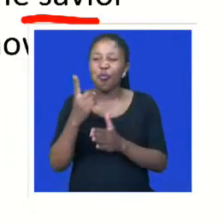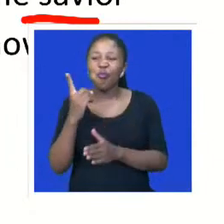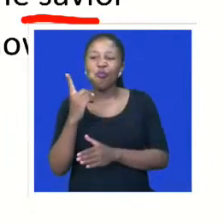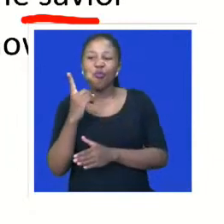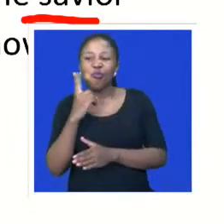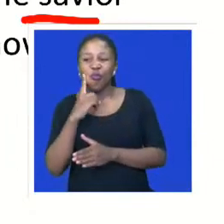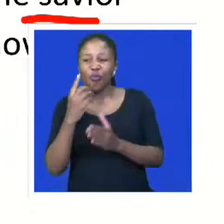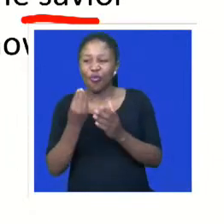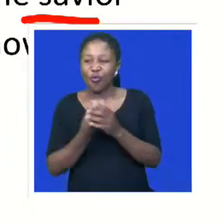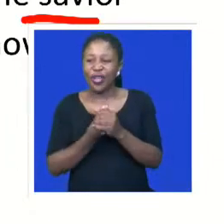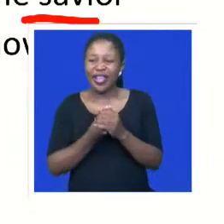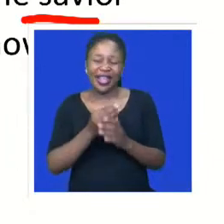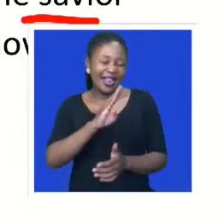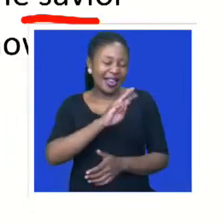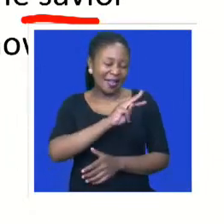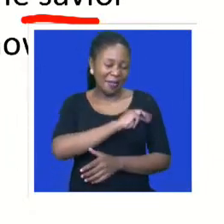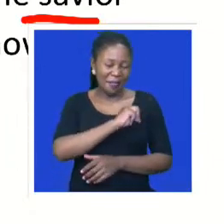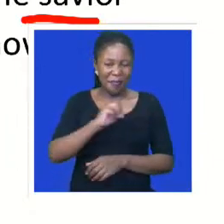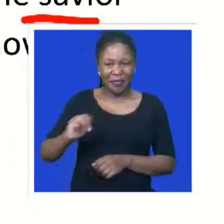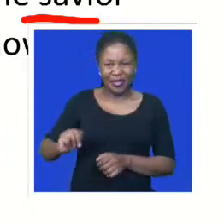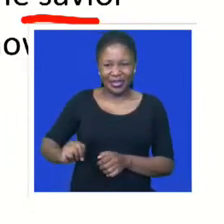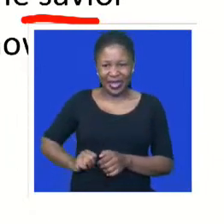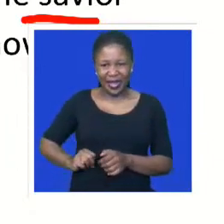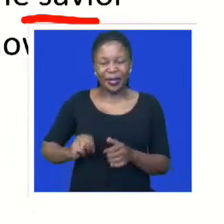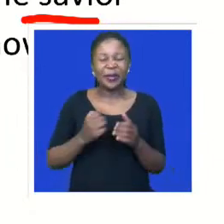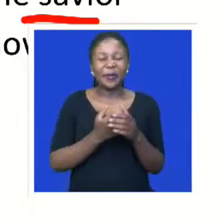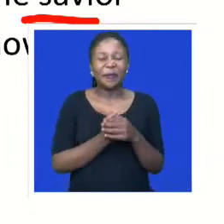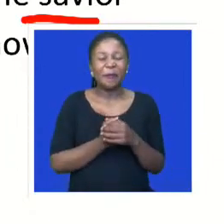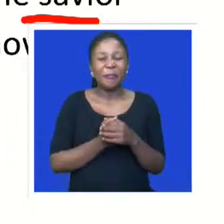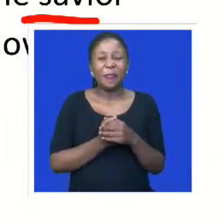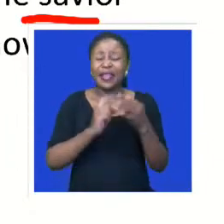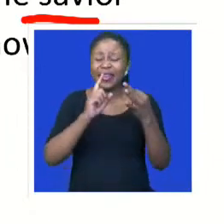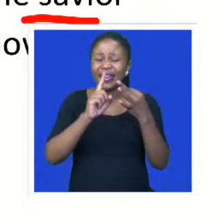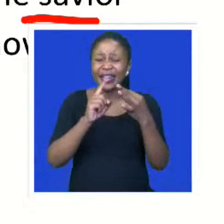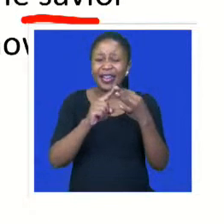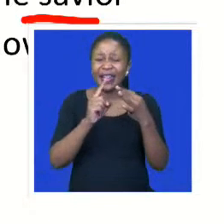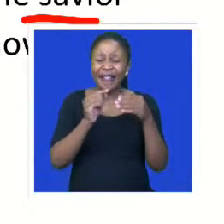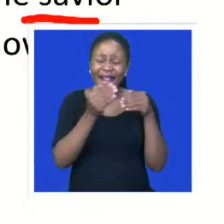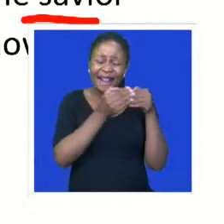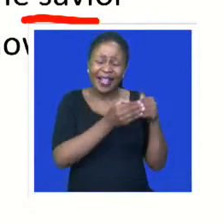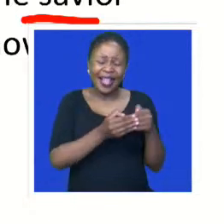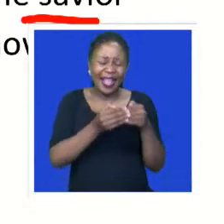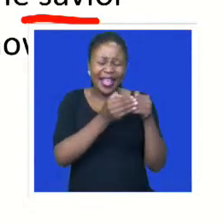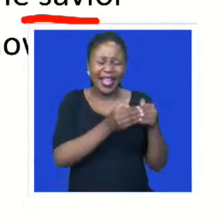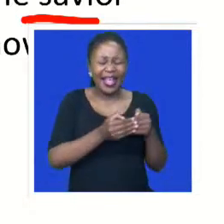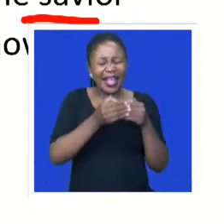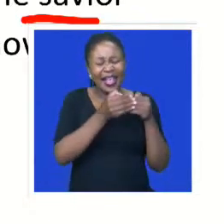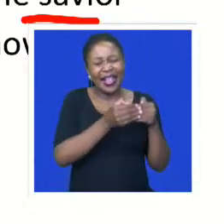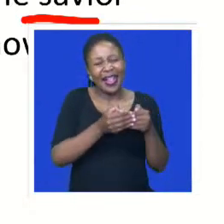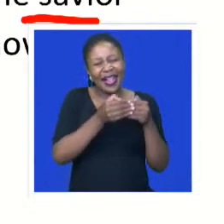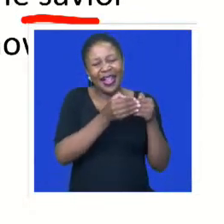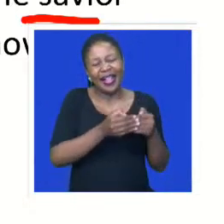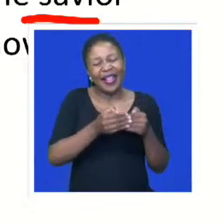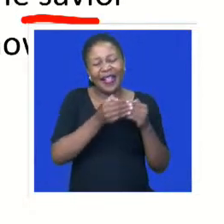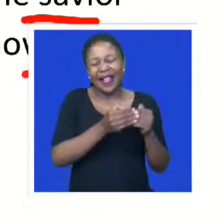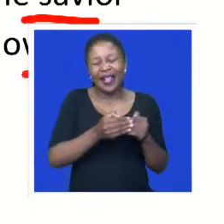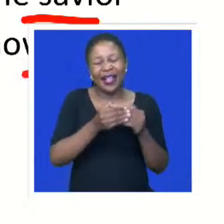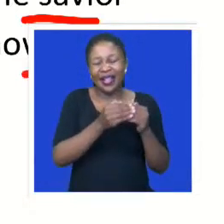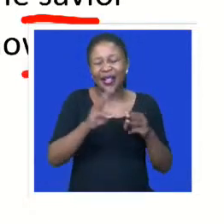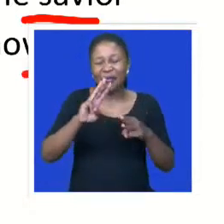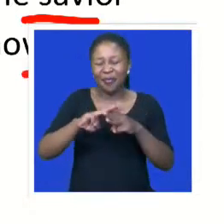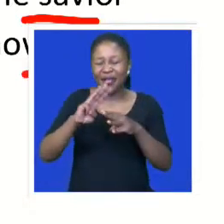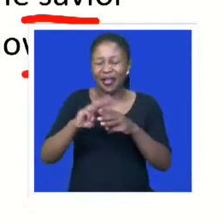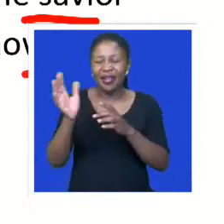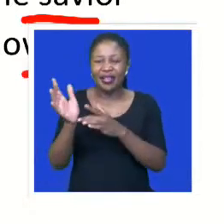see, Mary caring. Mary visited Elizabeth, her cousin, to see